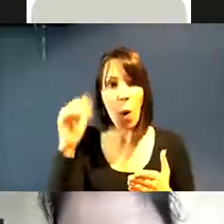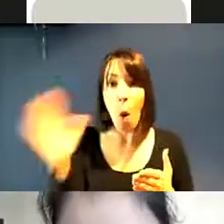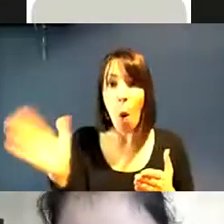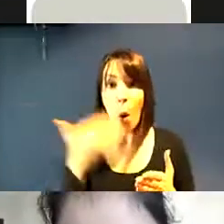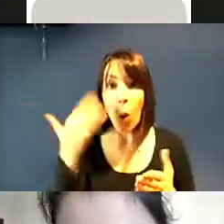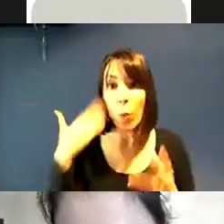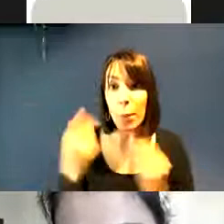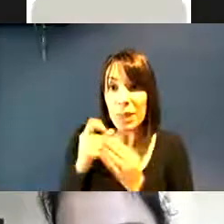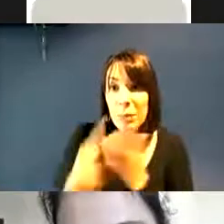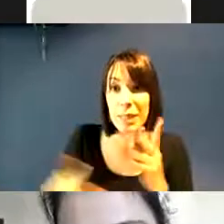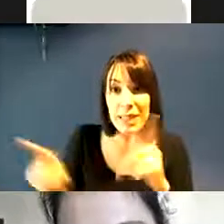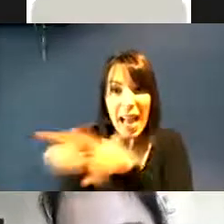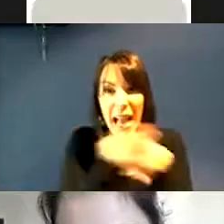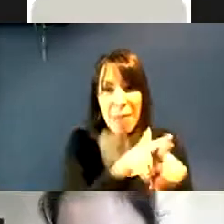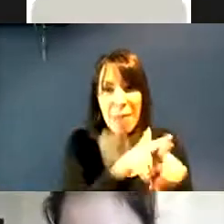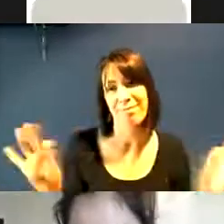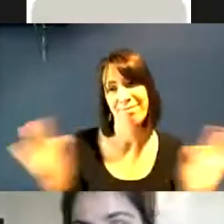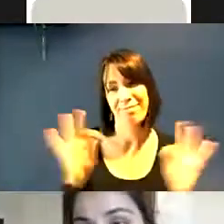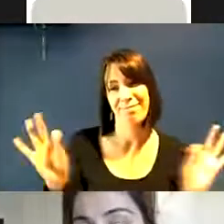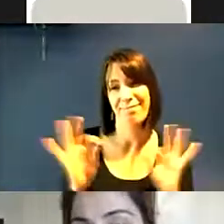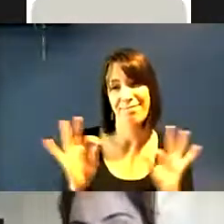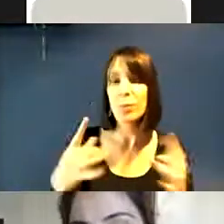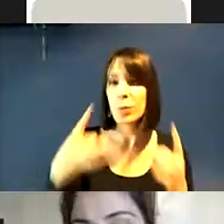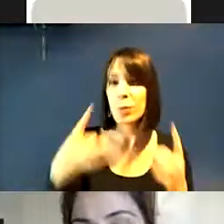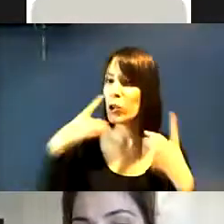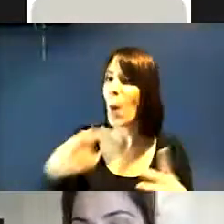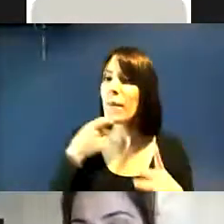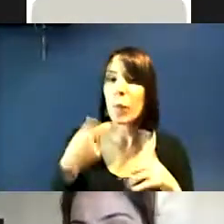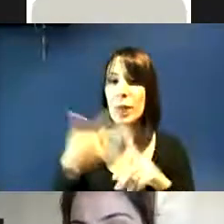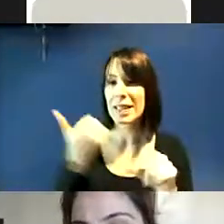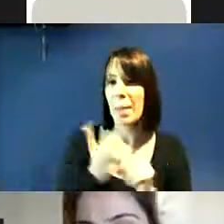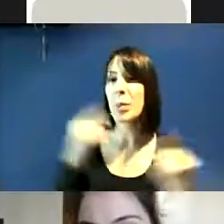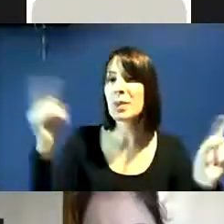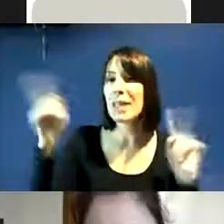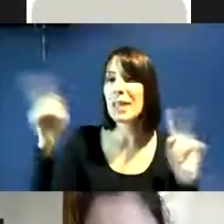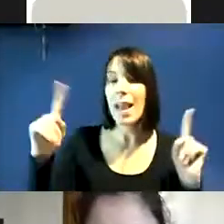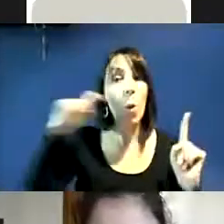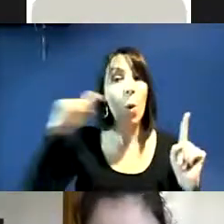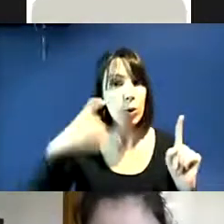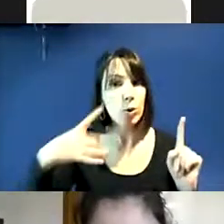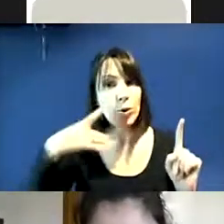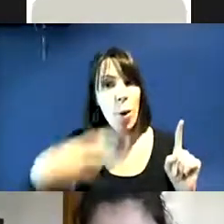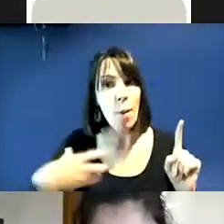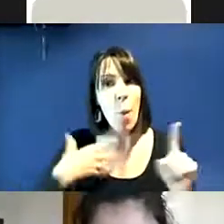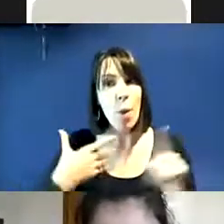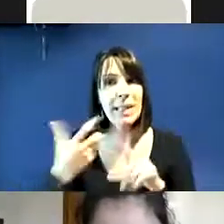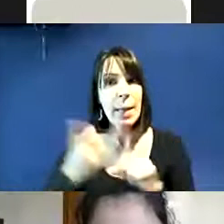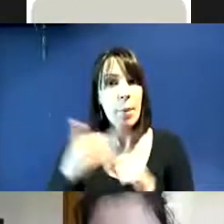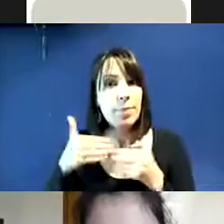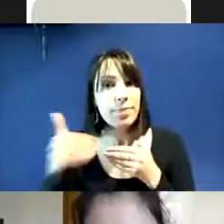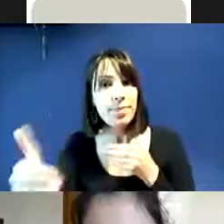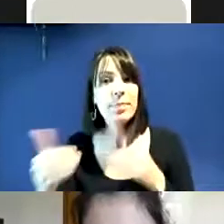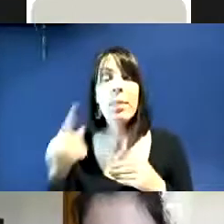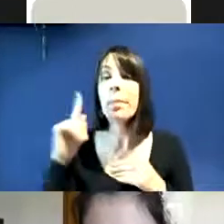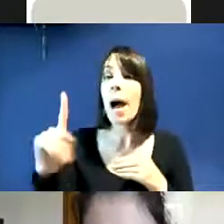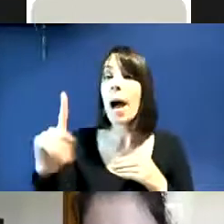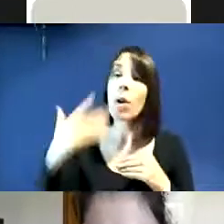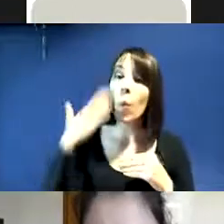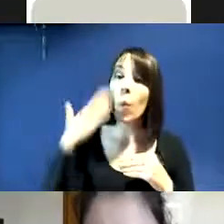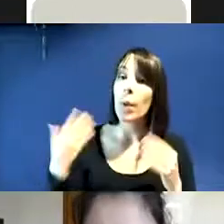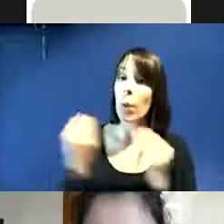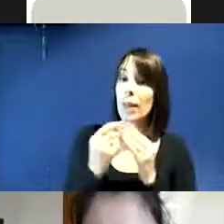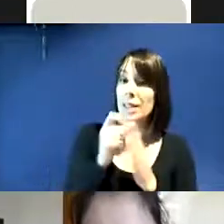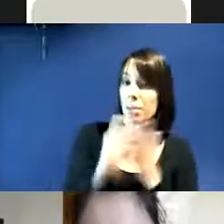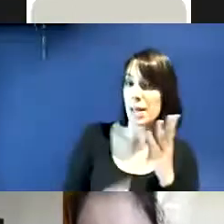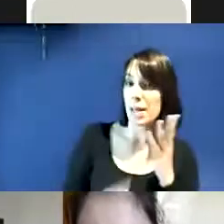women with disabilities who have spoken to you, and there are more to come. But aside from that, you know, women with disabilities can have different